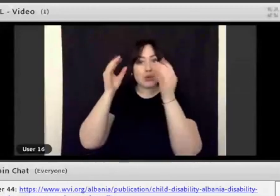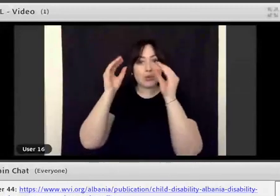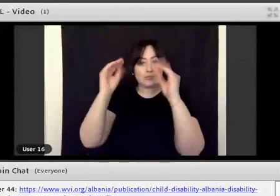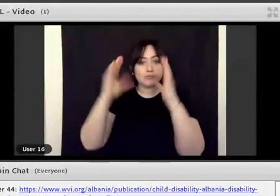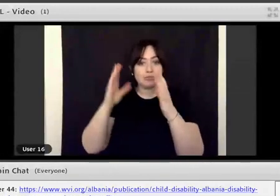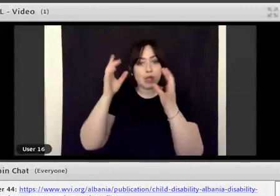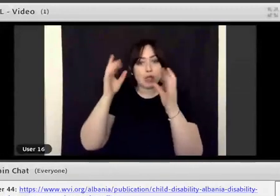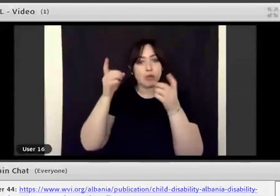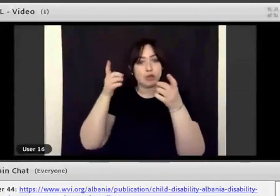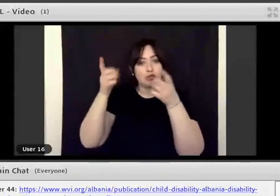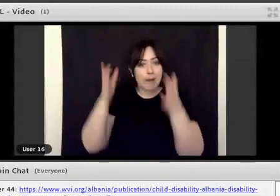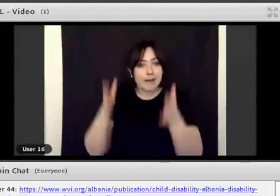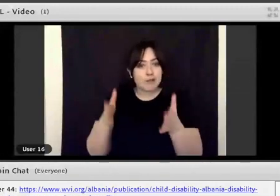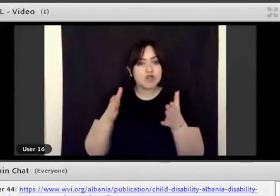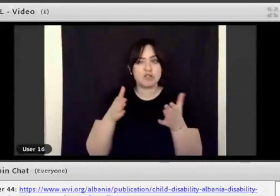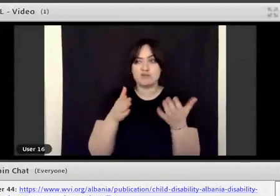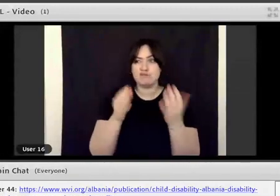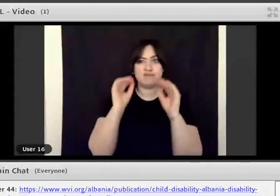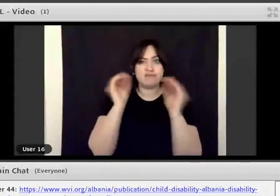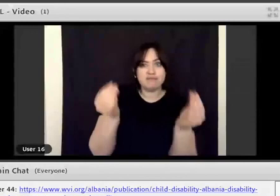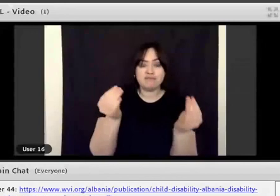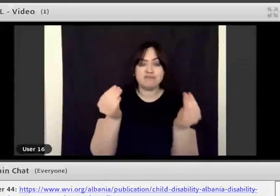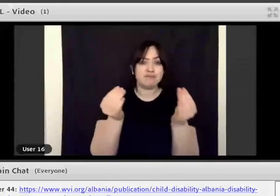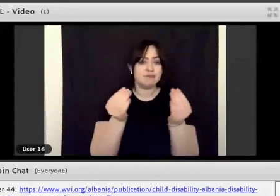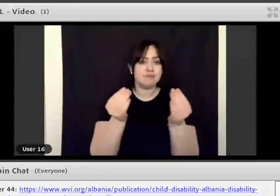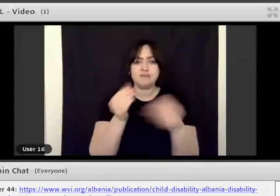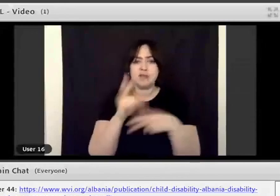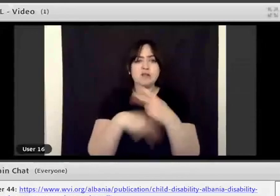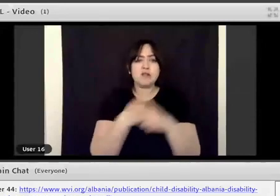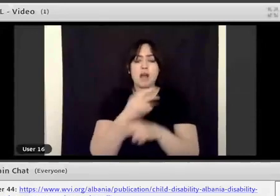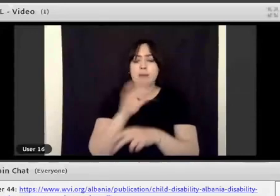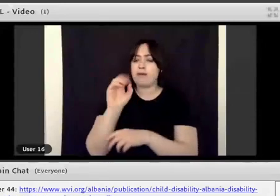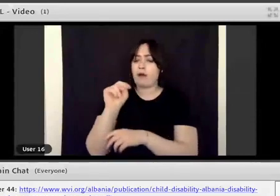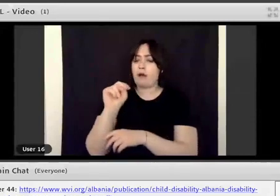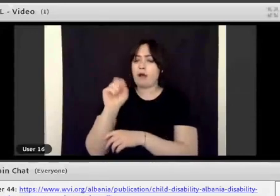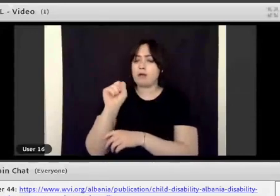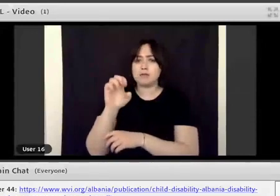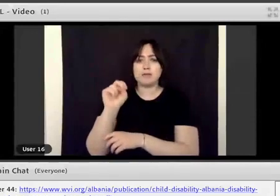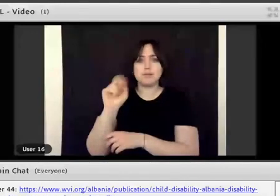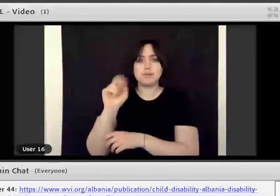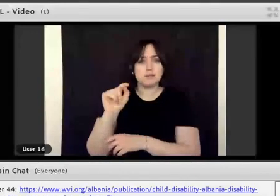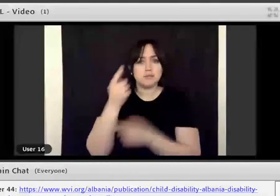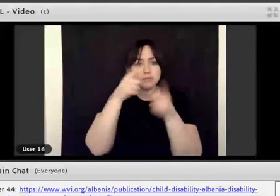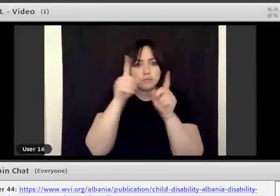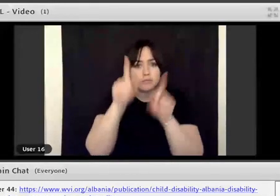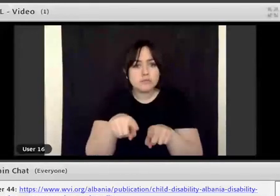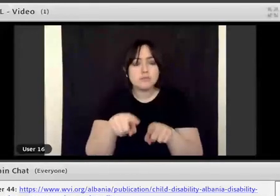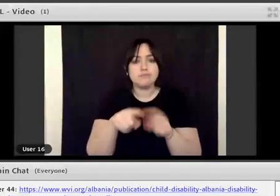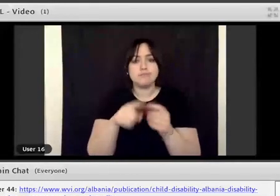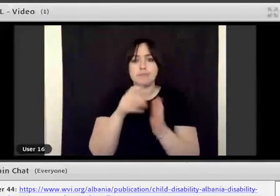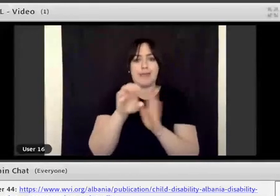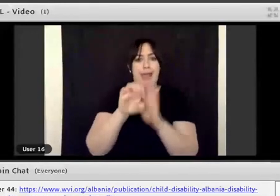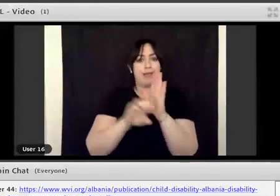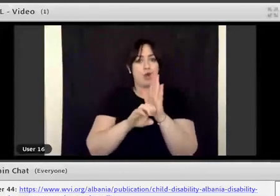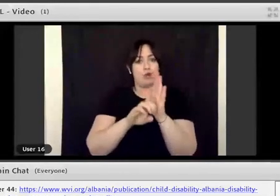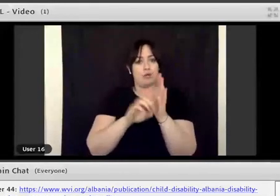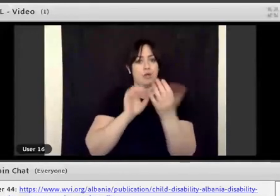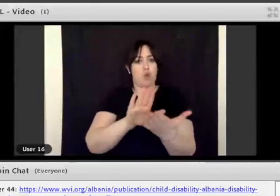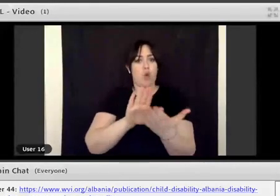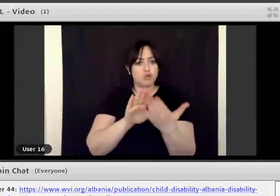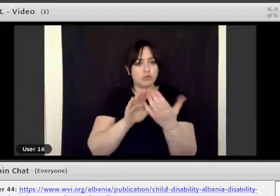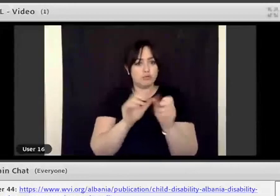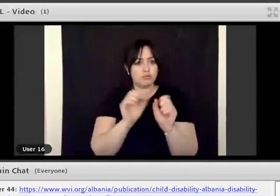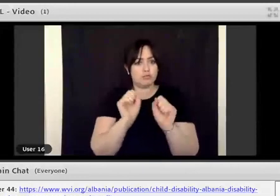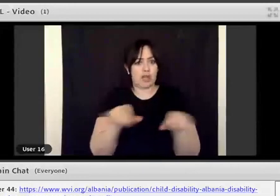you can choose, given what kind of consent and ethical approaches to collecting these data you might be able to